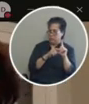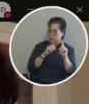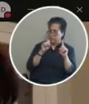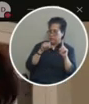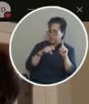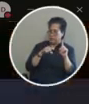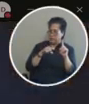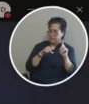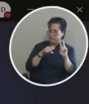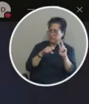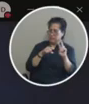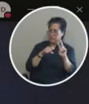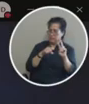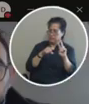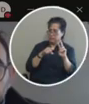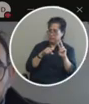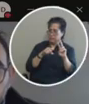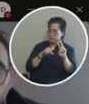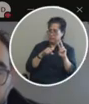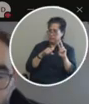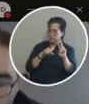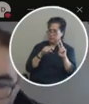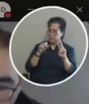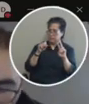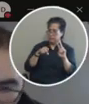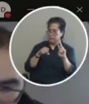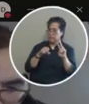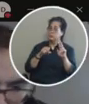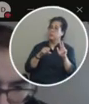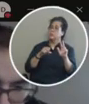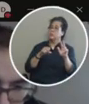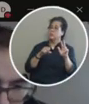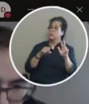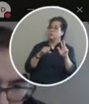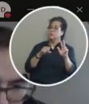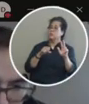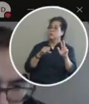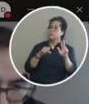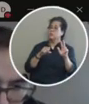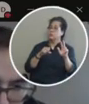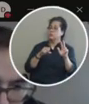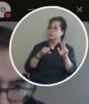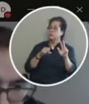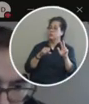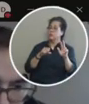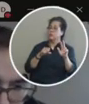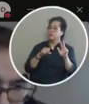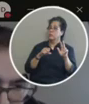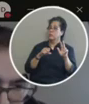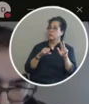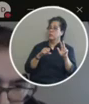Aye. Anello. Aye. Hernandez.